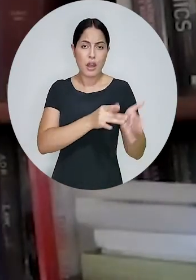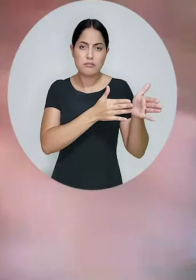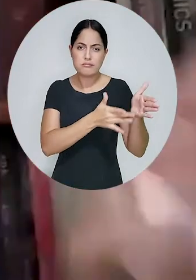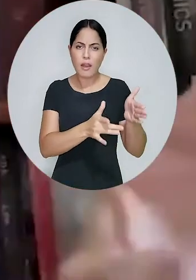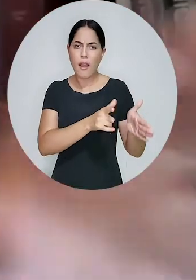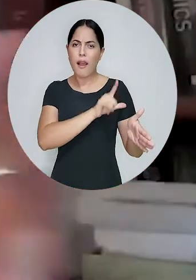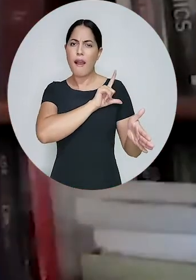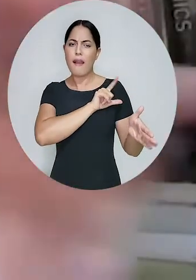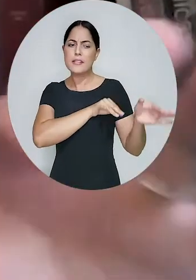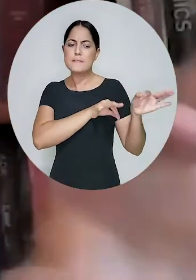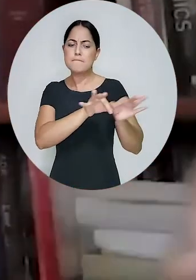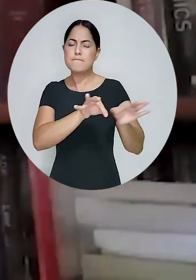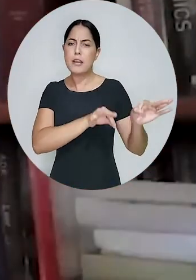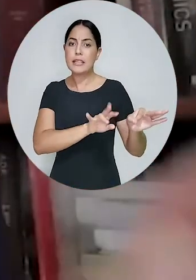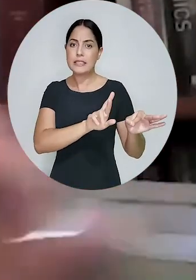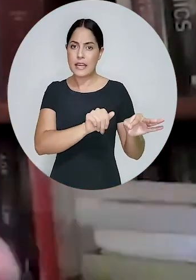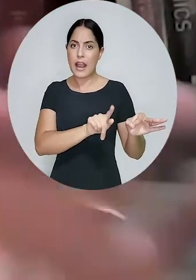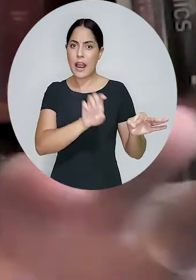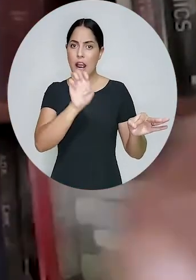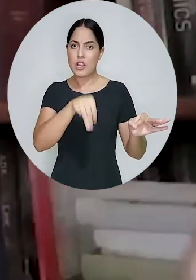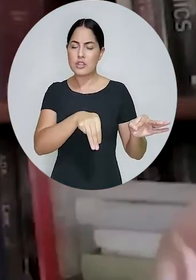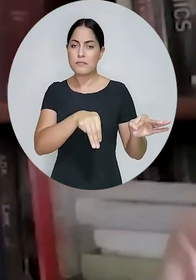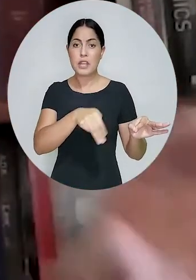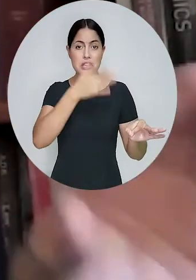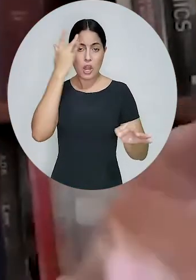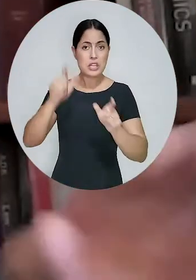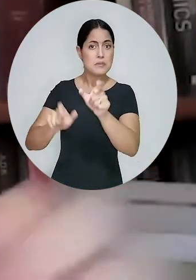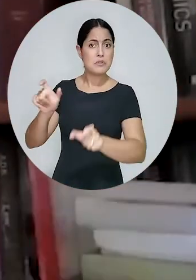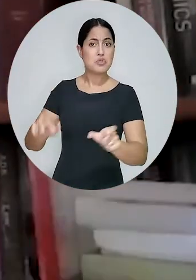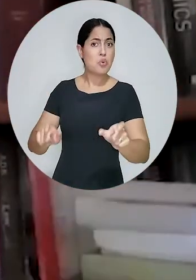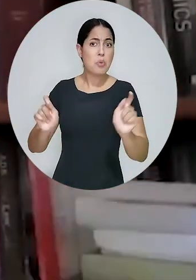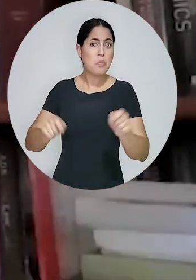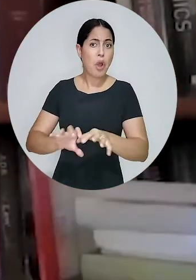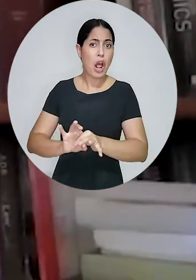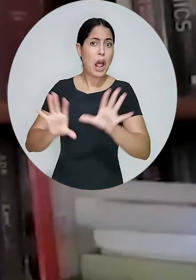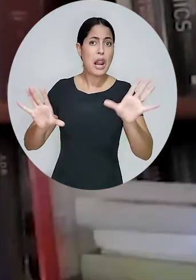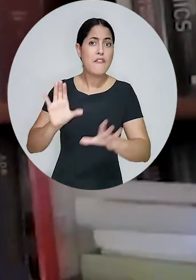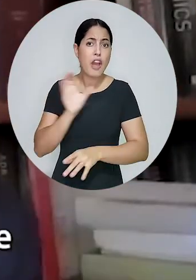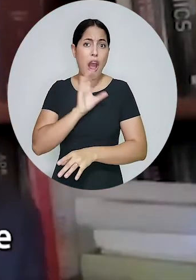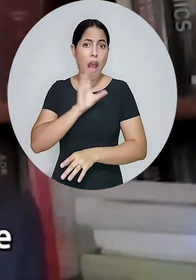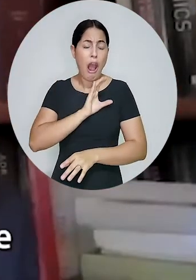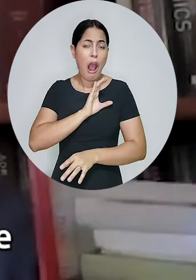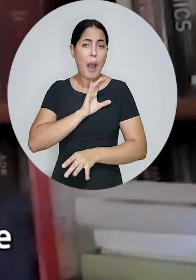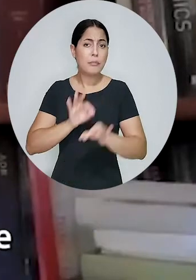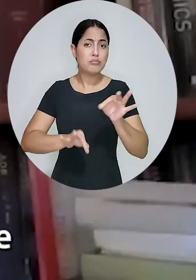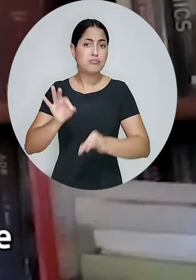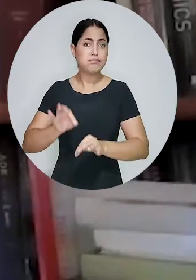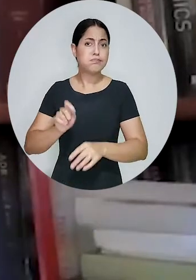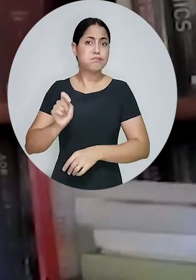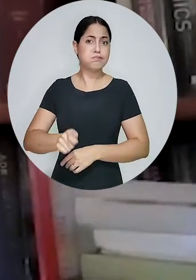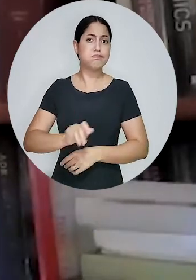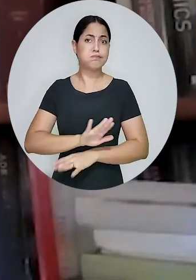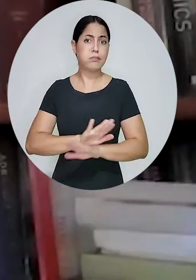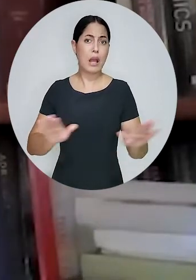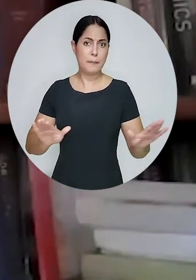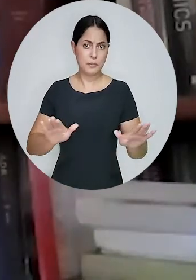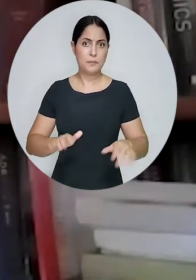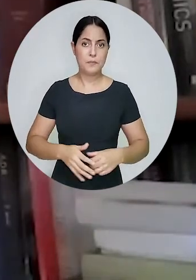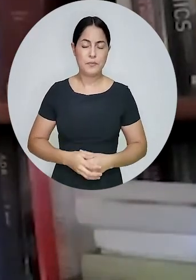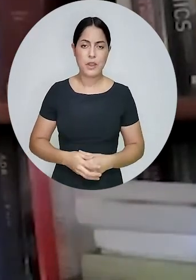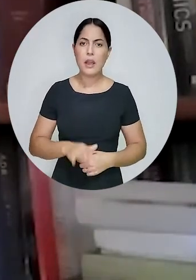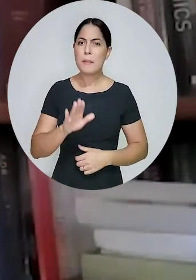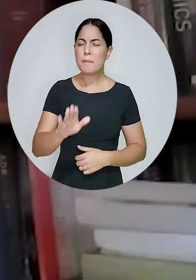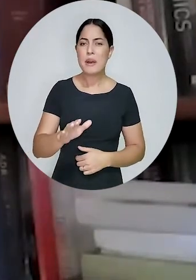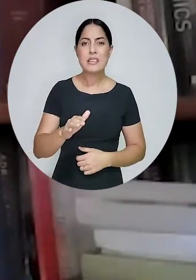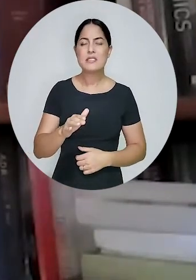if we sort out the cases by triage in advance, people can get a trial much more quickly than